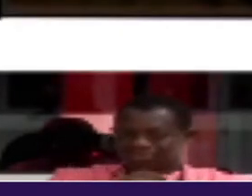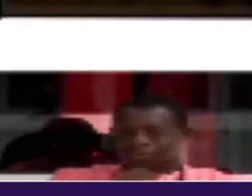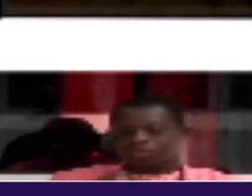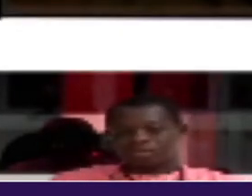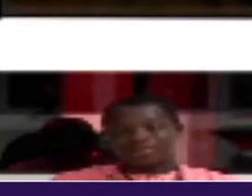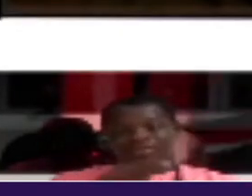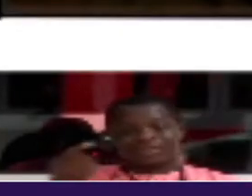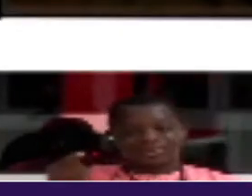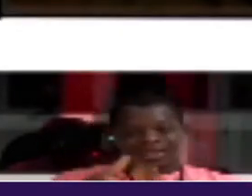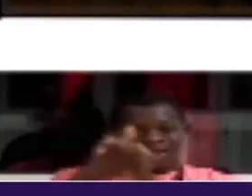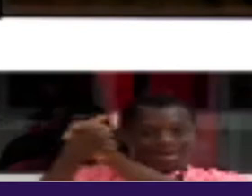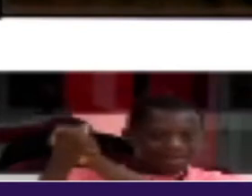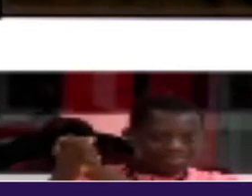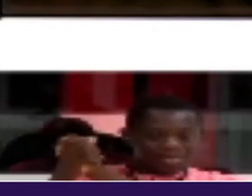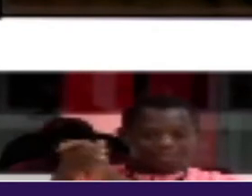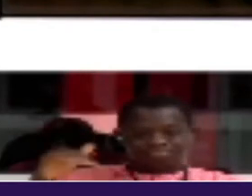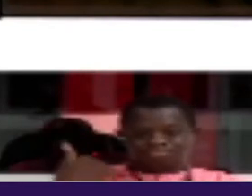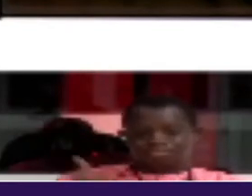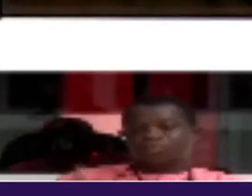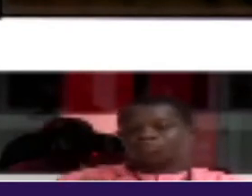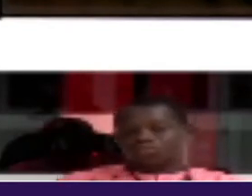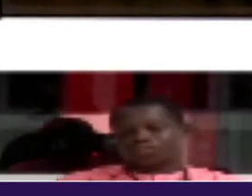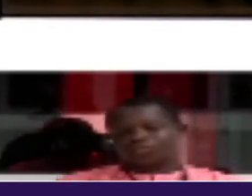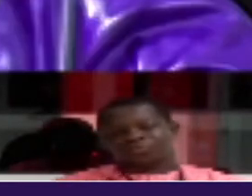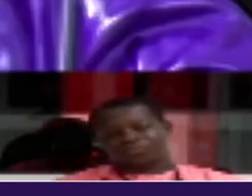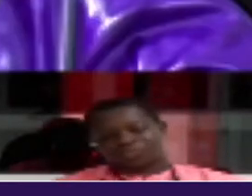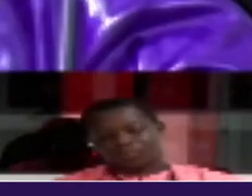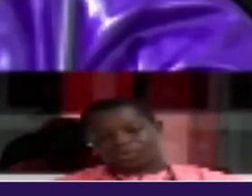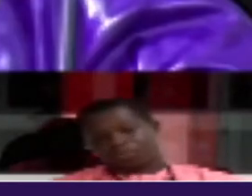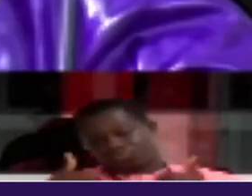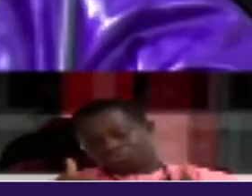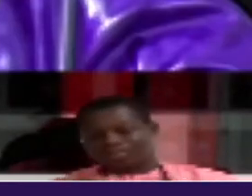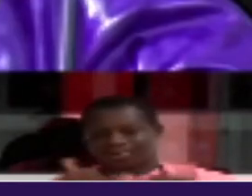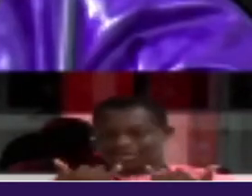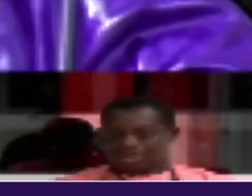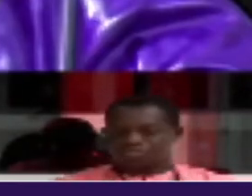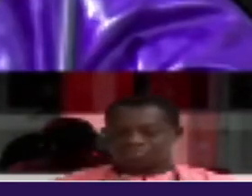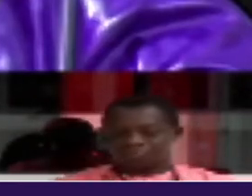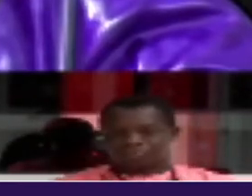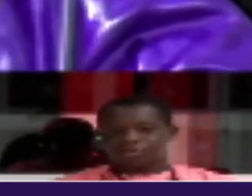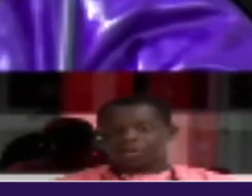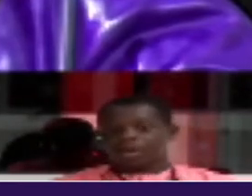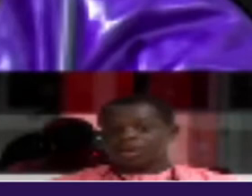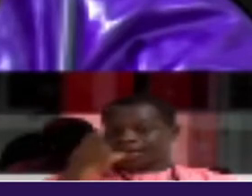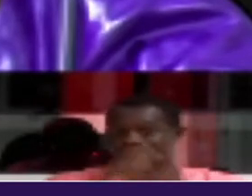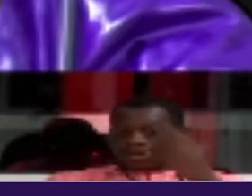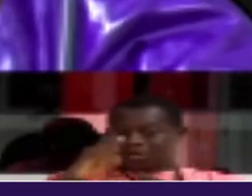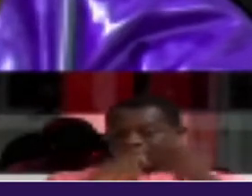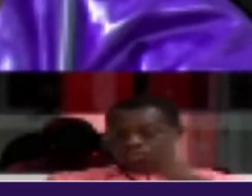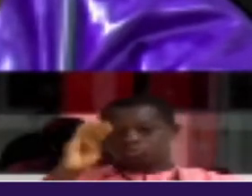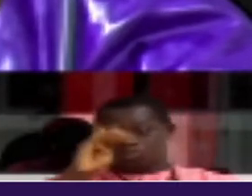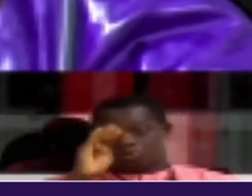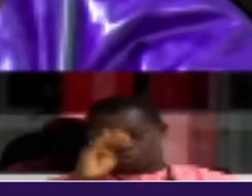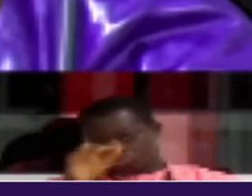Those are Libyans. Good. And I would run other names by you and